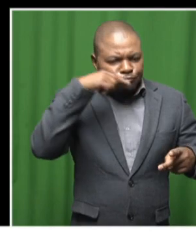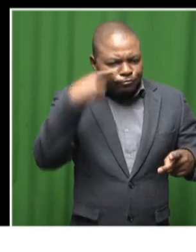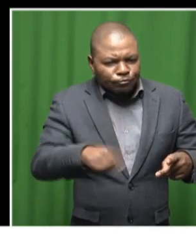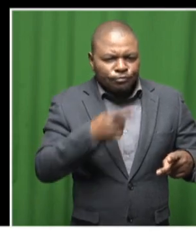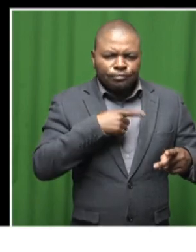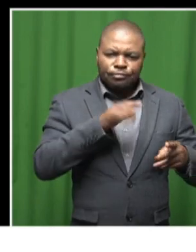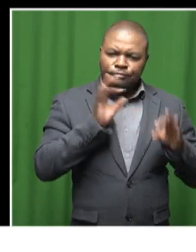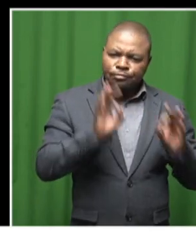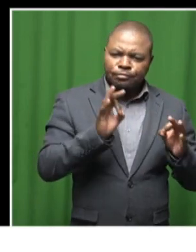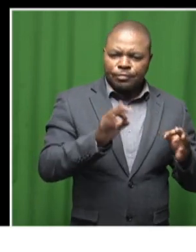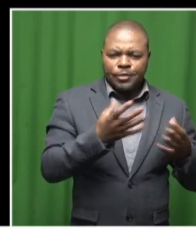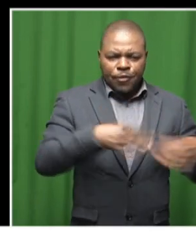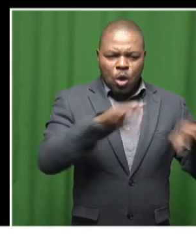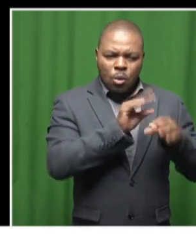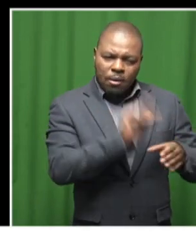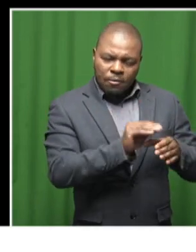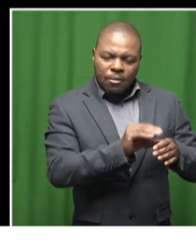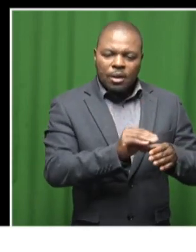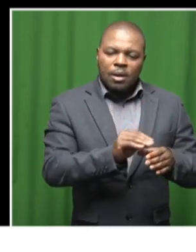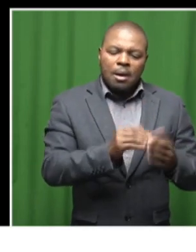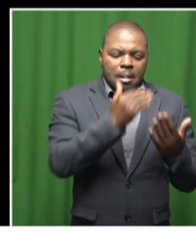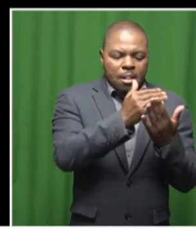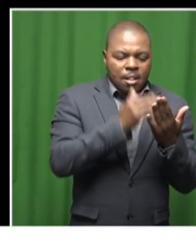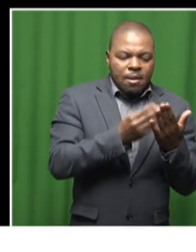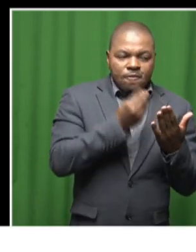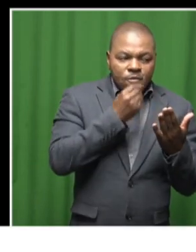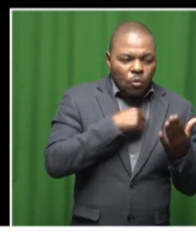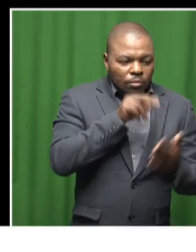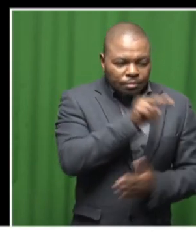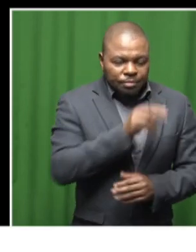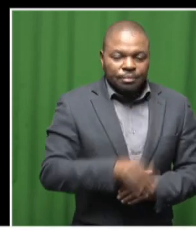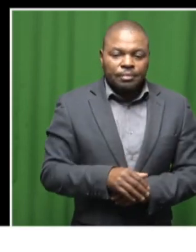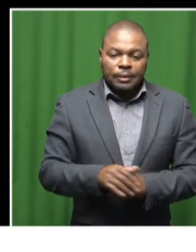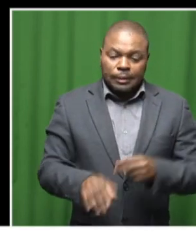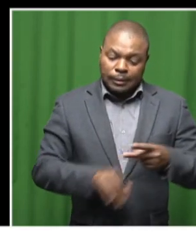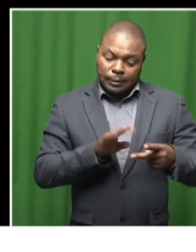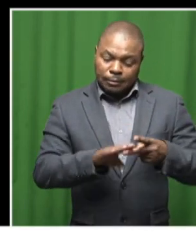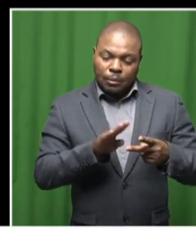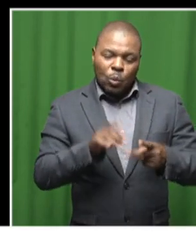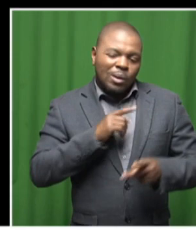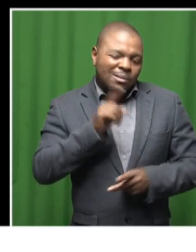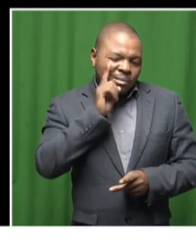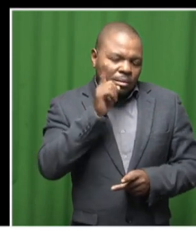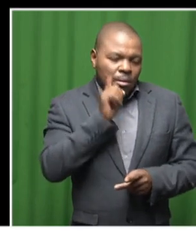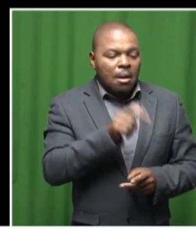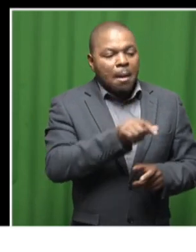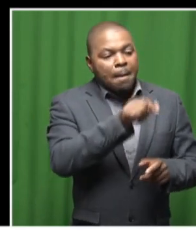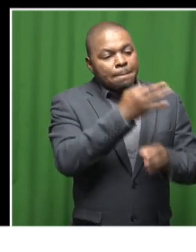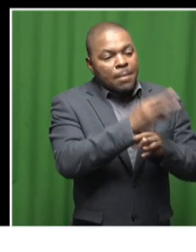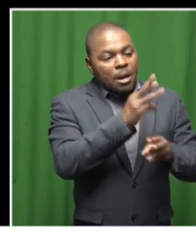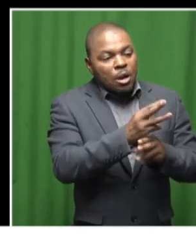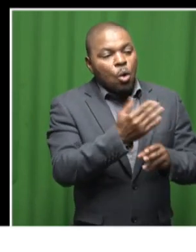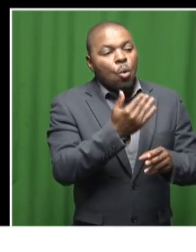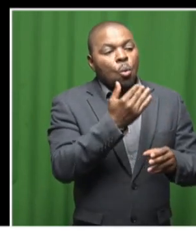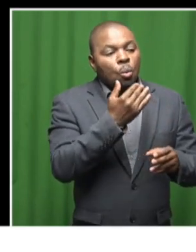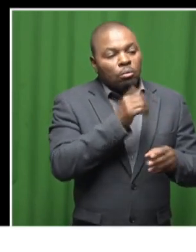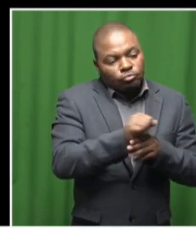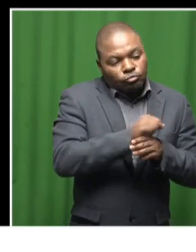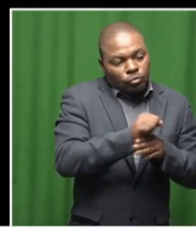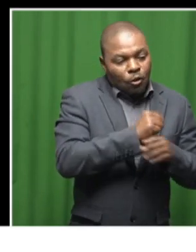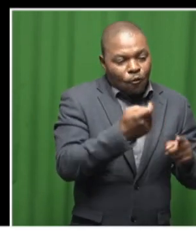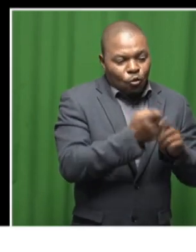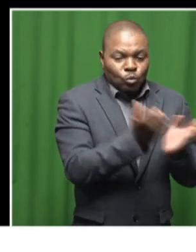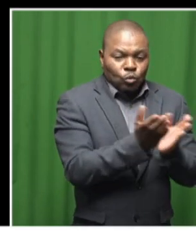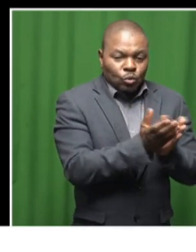nutritious. So we look at the menu. But secondly, we're looking at how do we train the parents of the same kids in the